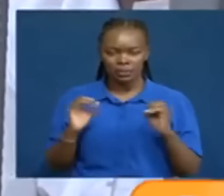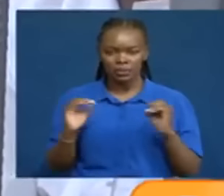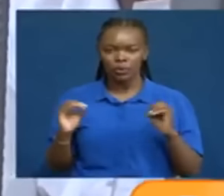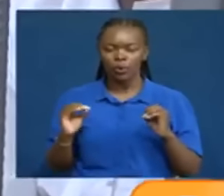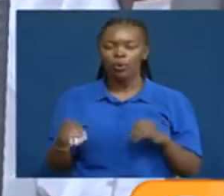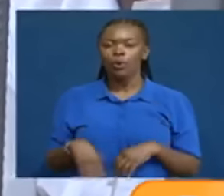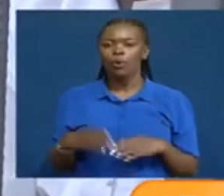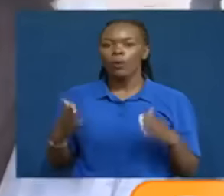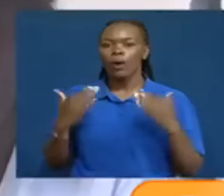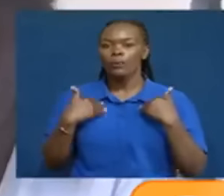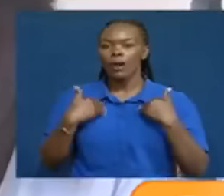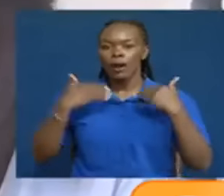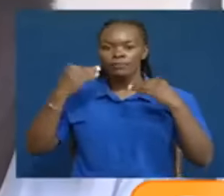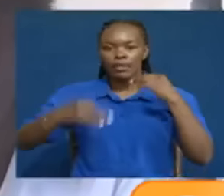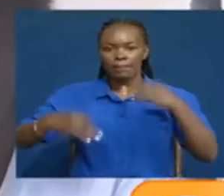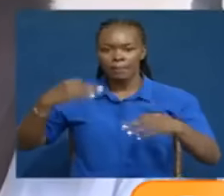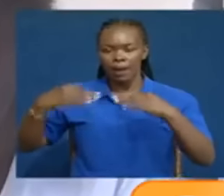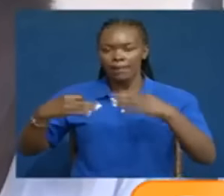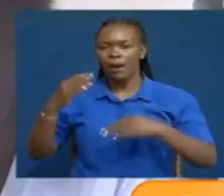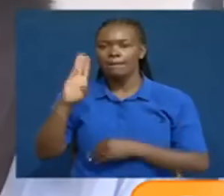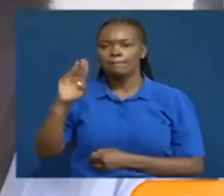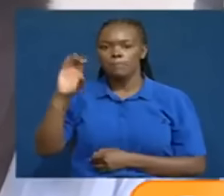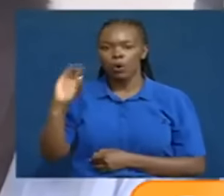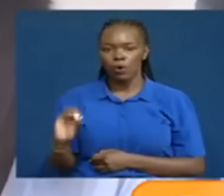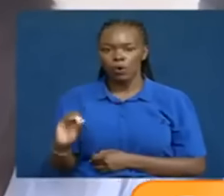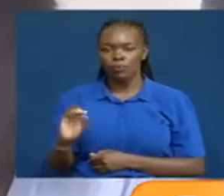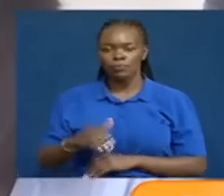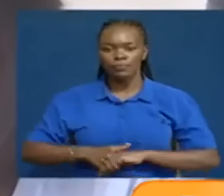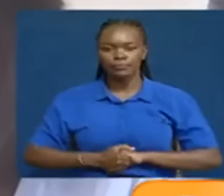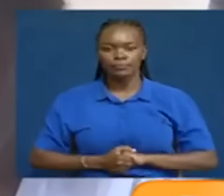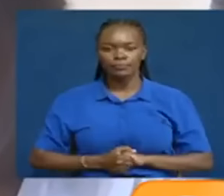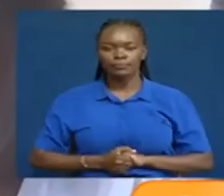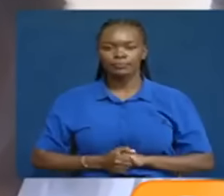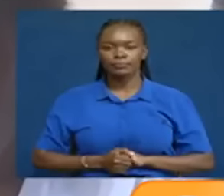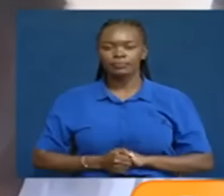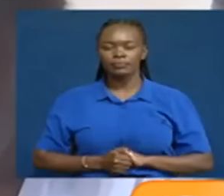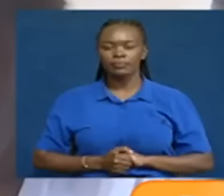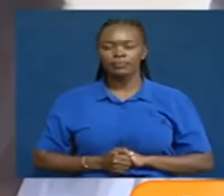Robert Mbogo. Francis Mtalaki, Citizen TV, Mombasa.